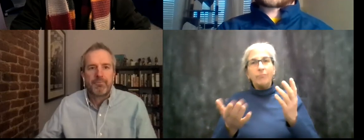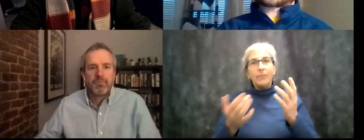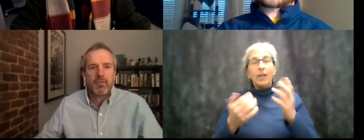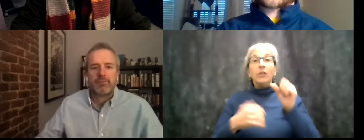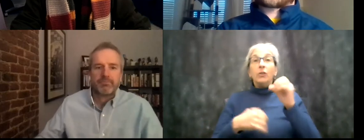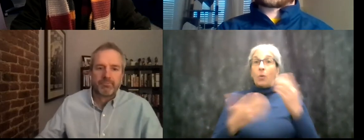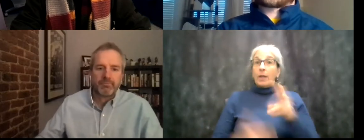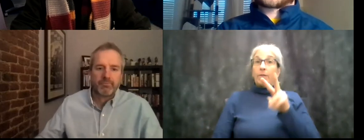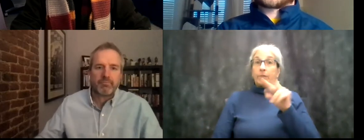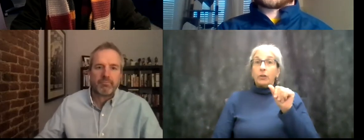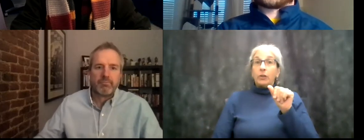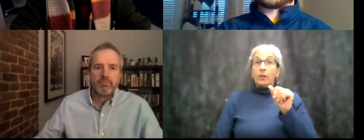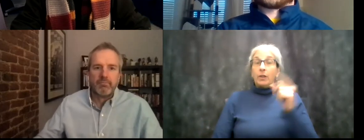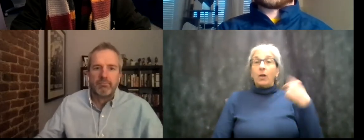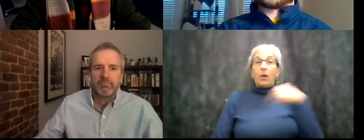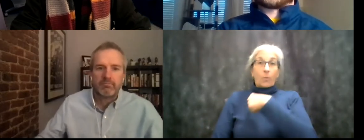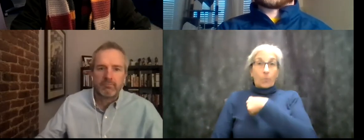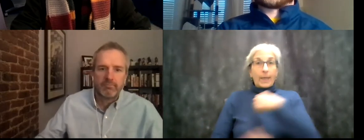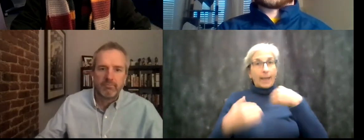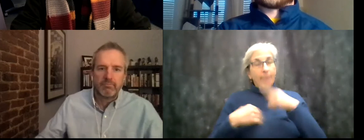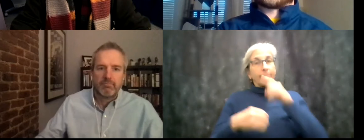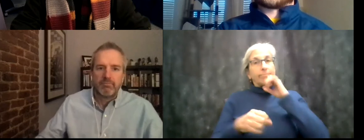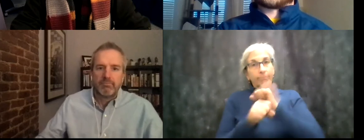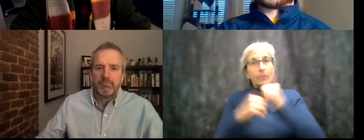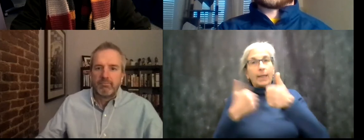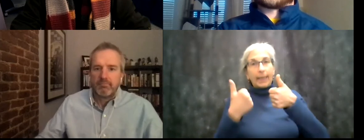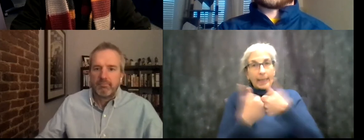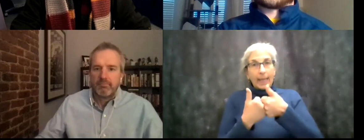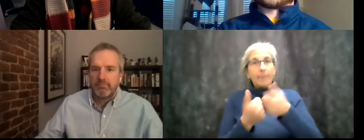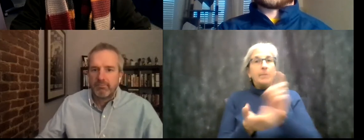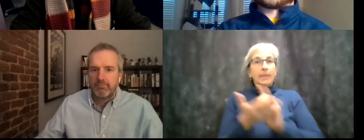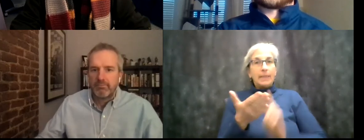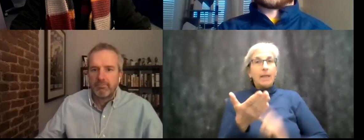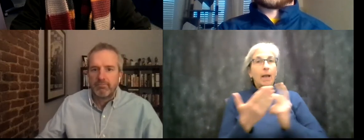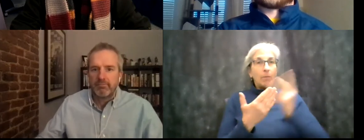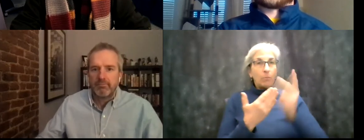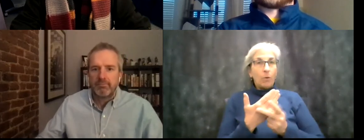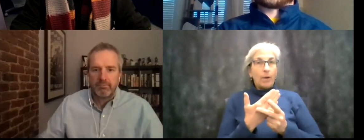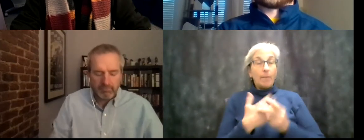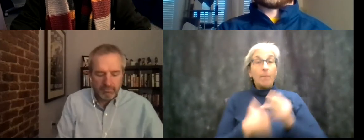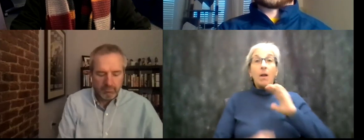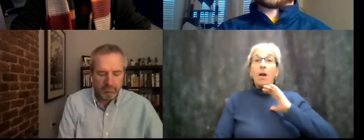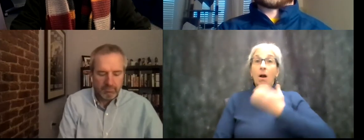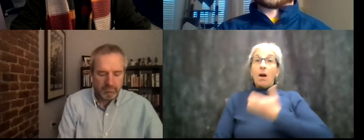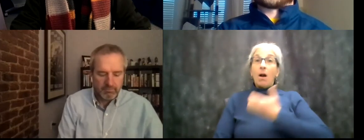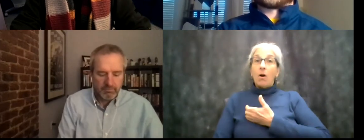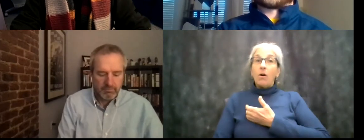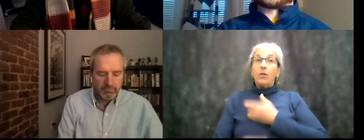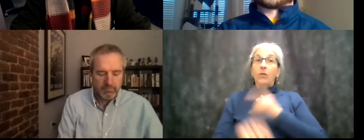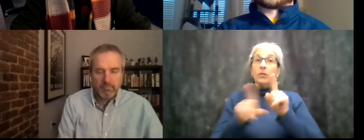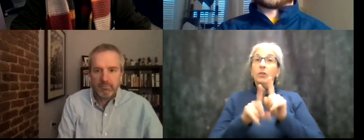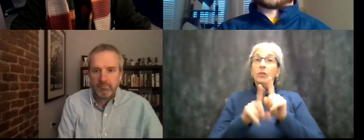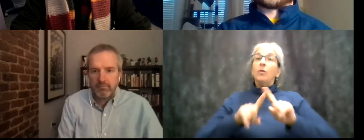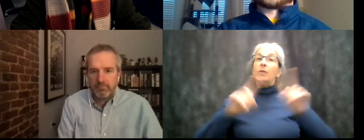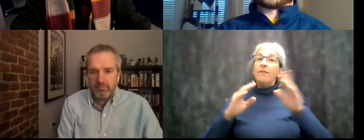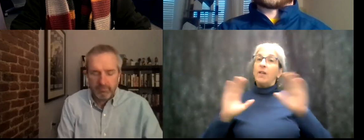in Virginia, we're one of the few that have a true game design program. And ours is also different than some